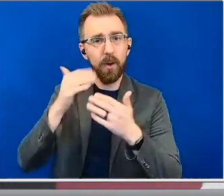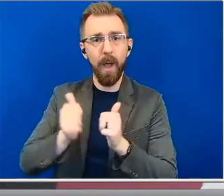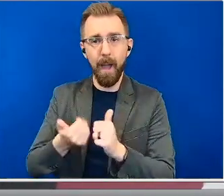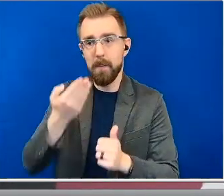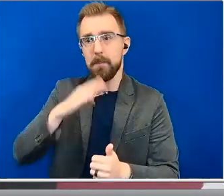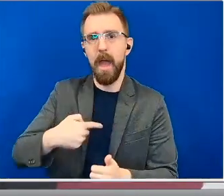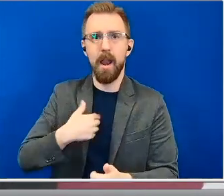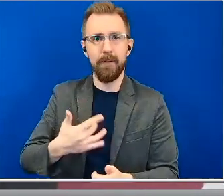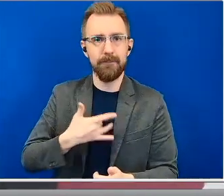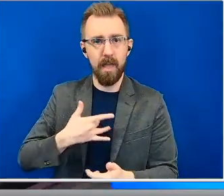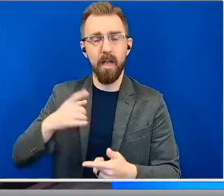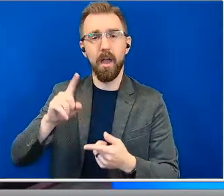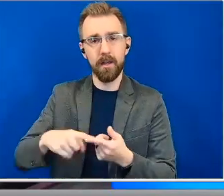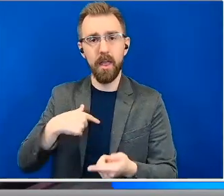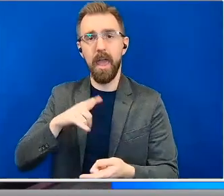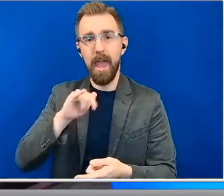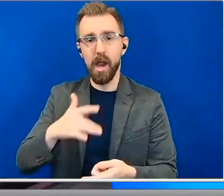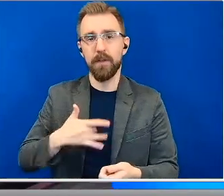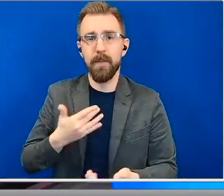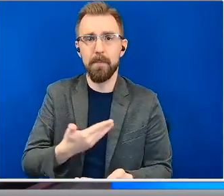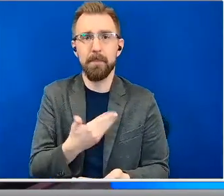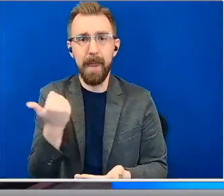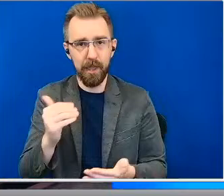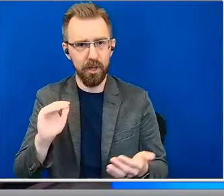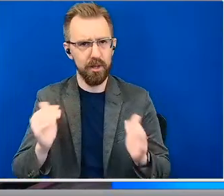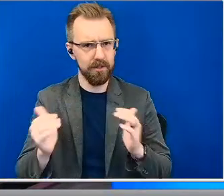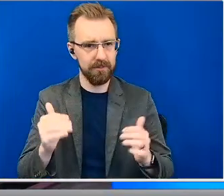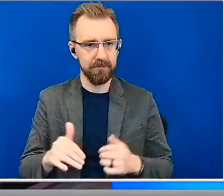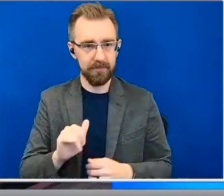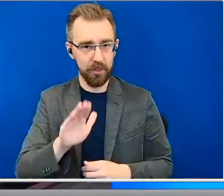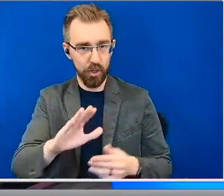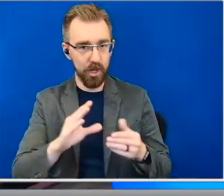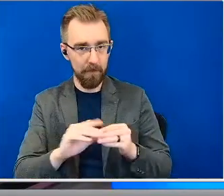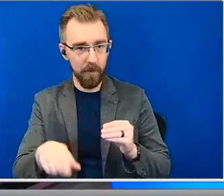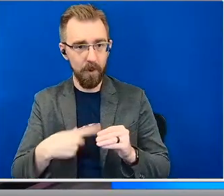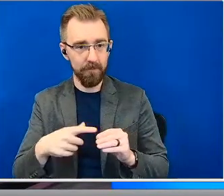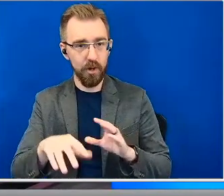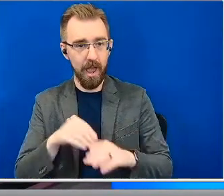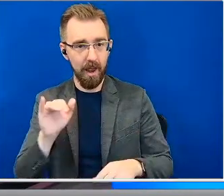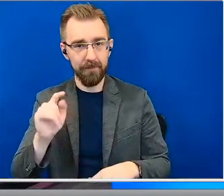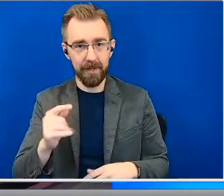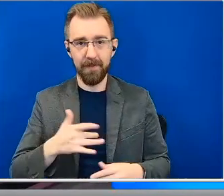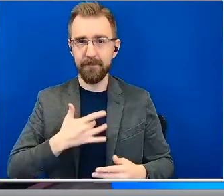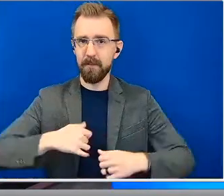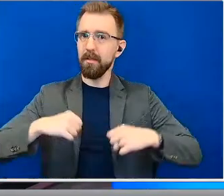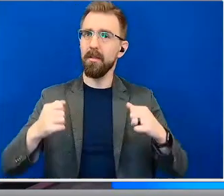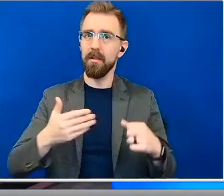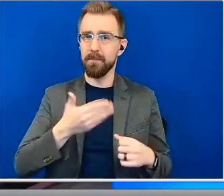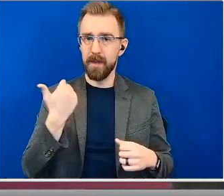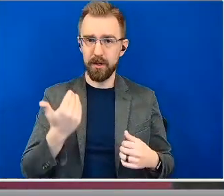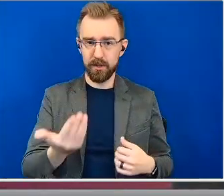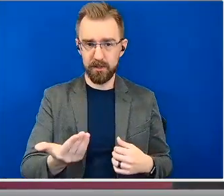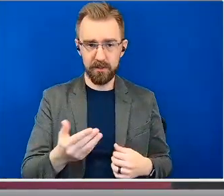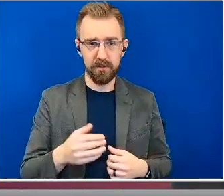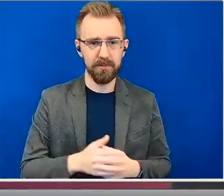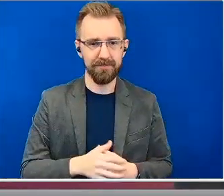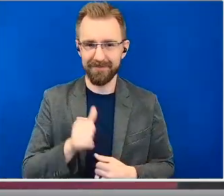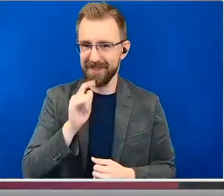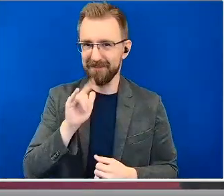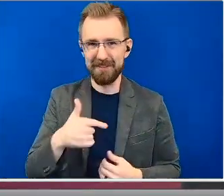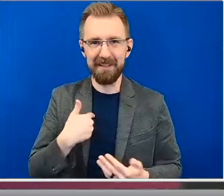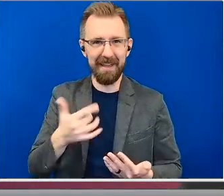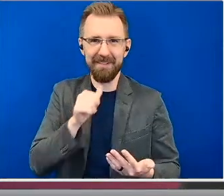felt better. Was that your comment when you came out of it? I feel so much better. Not really. I didn't feel bad. See, that's